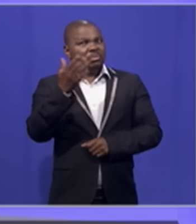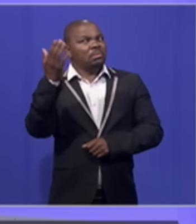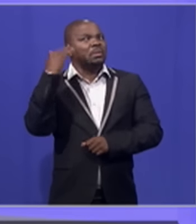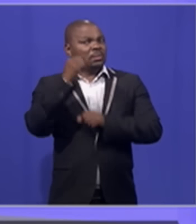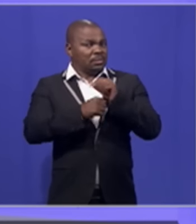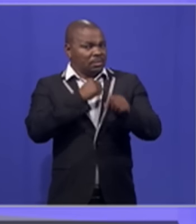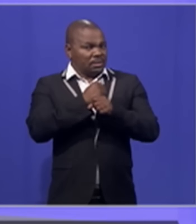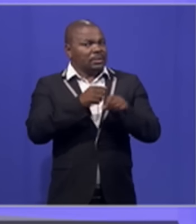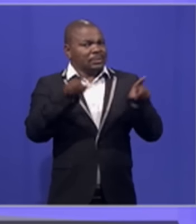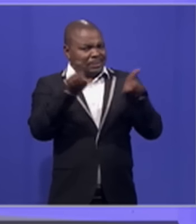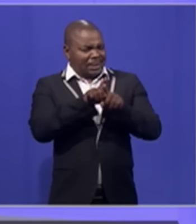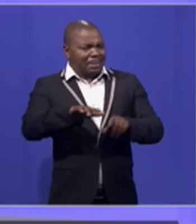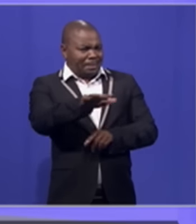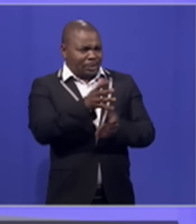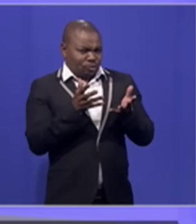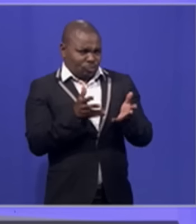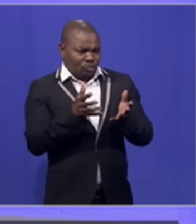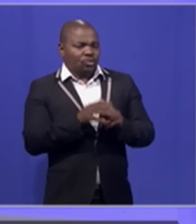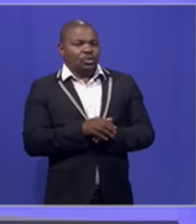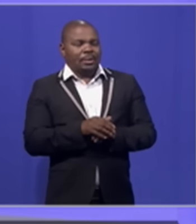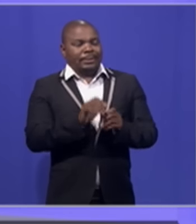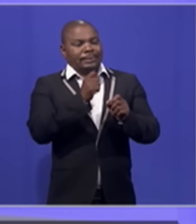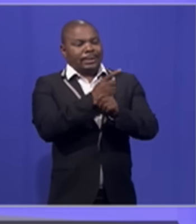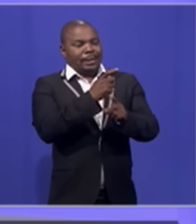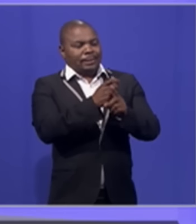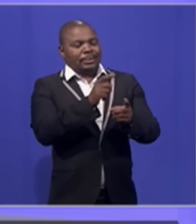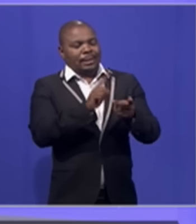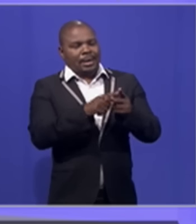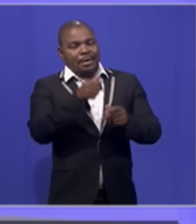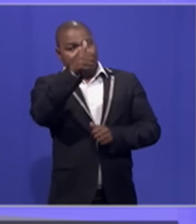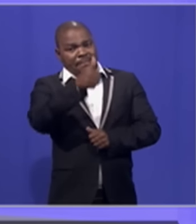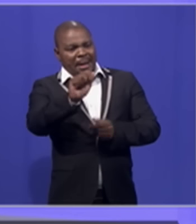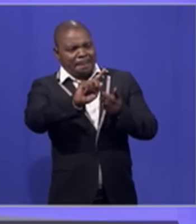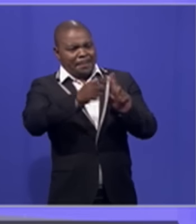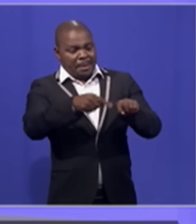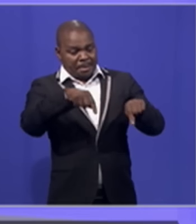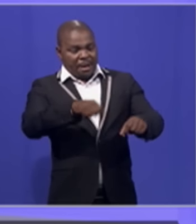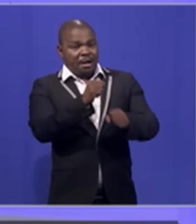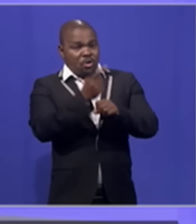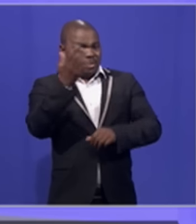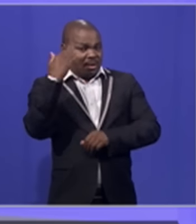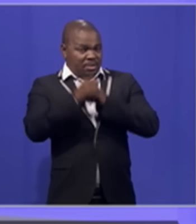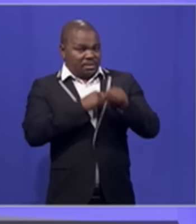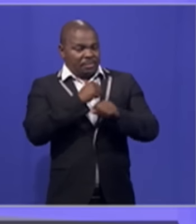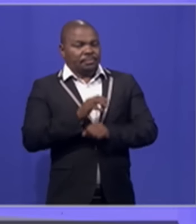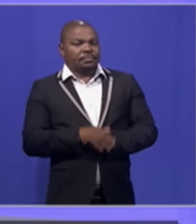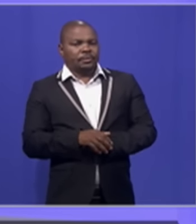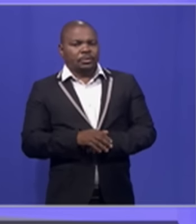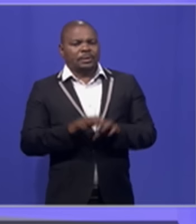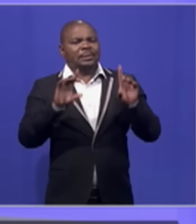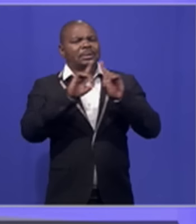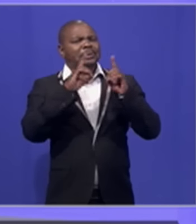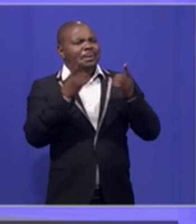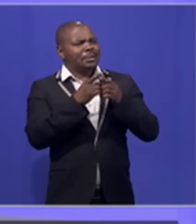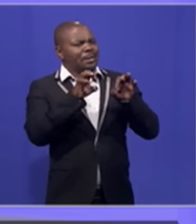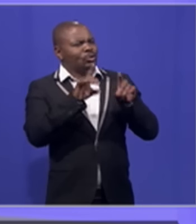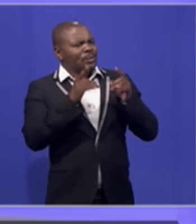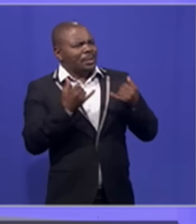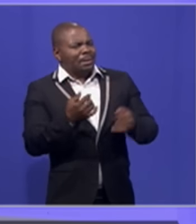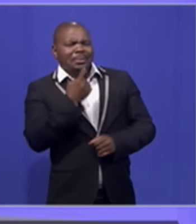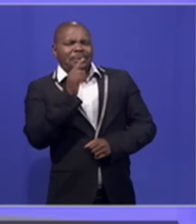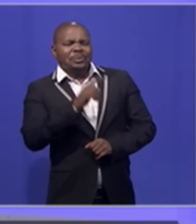se fetileng ka maemo a ntseng a tshwana mo taxi ileng ya ameha teng le vene hona mona province ya Gauteng lefapha la thuto le reng ka maemo